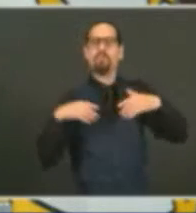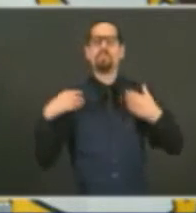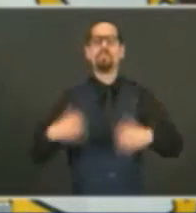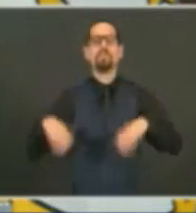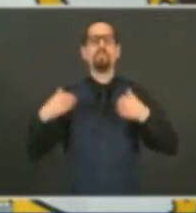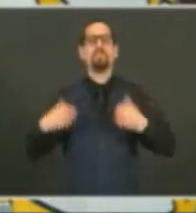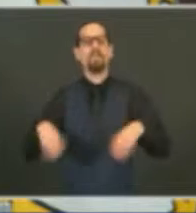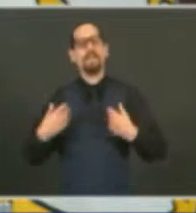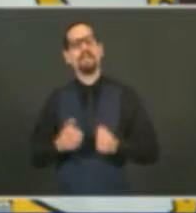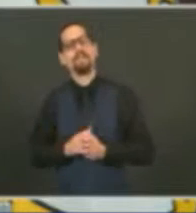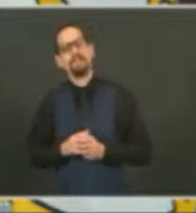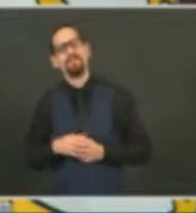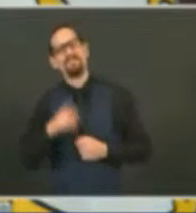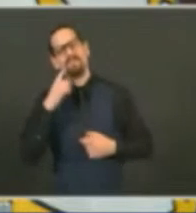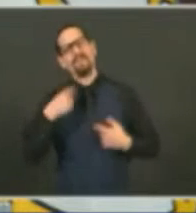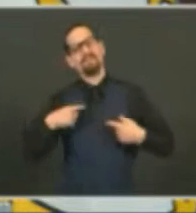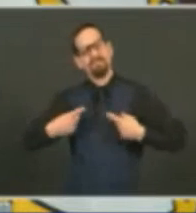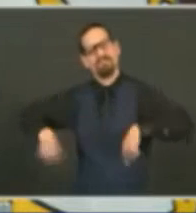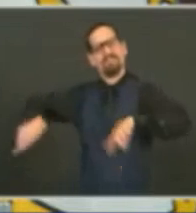they deserve our support.